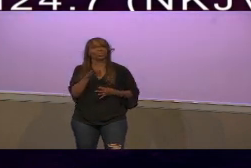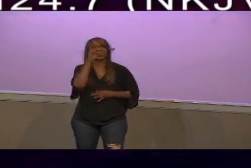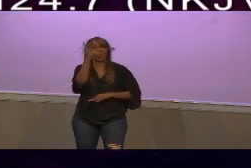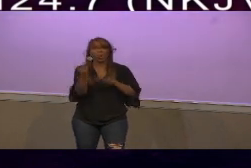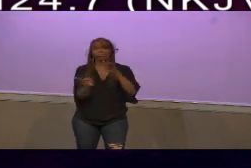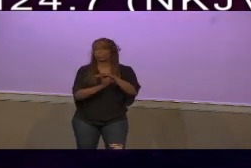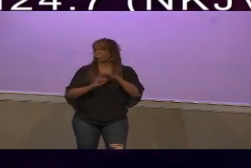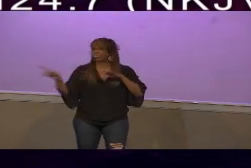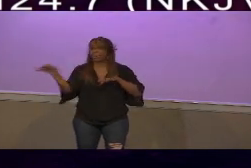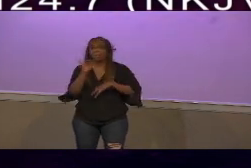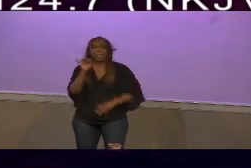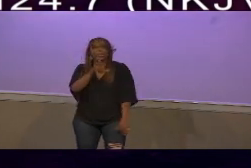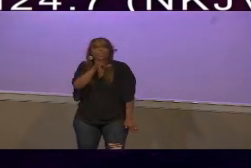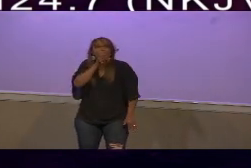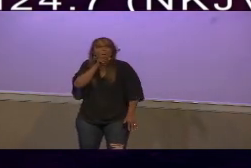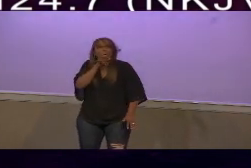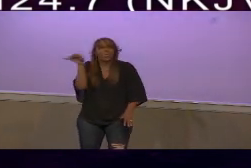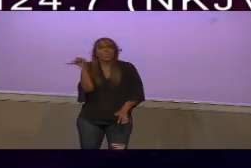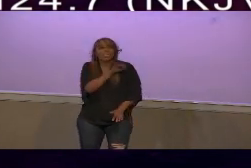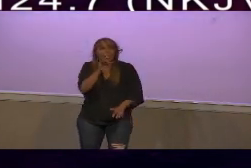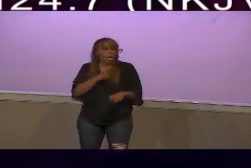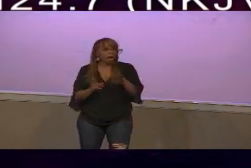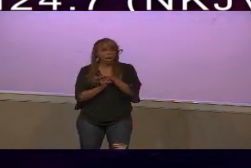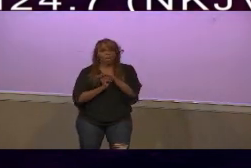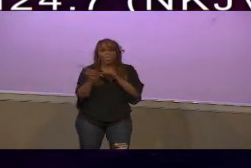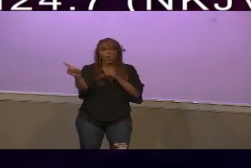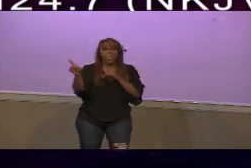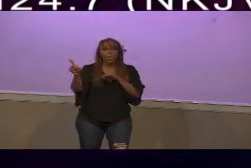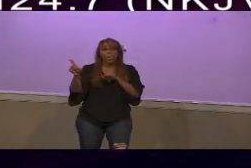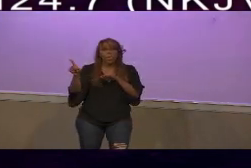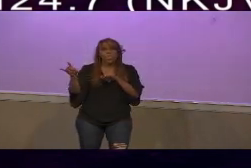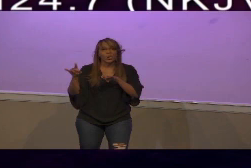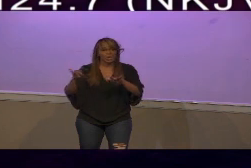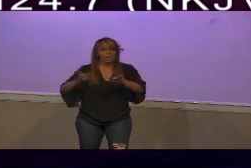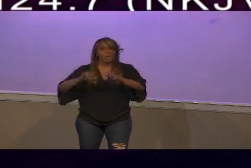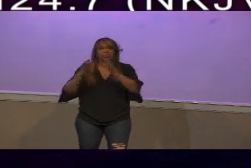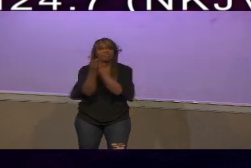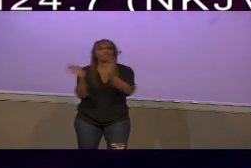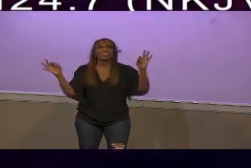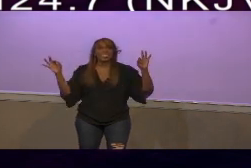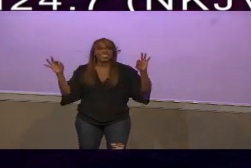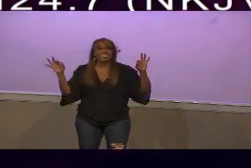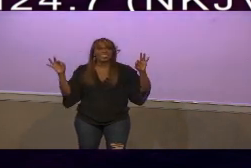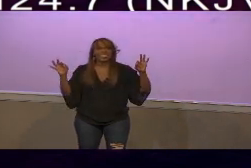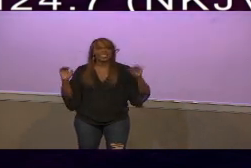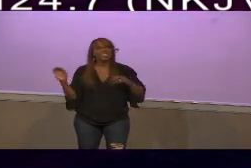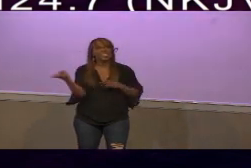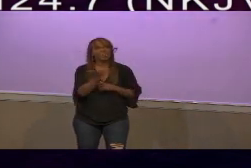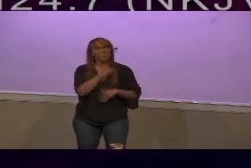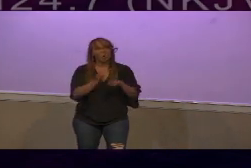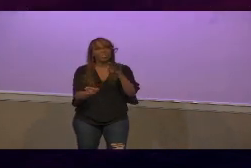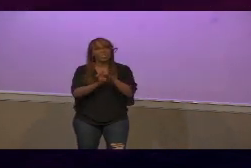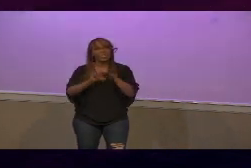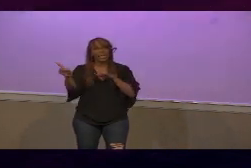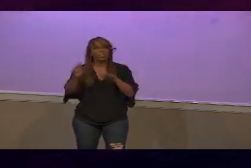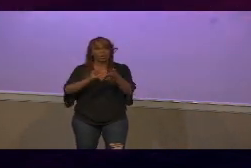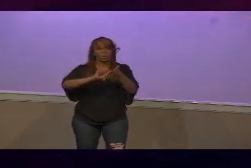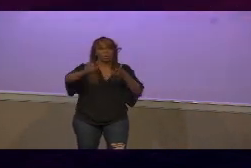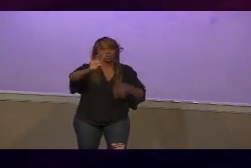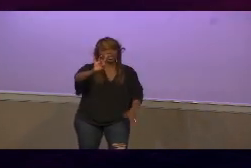as a bird from the snare of the fowlers. Snare is broken and we have escaped. Listen to verse 8